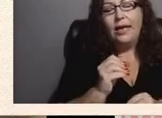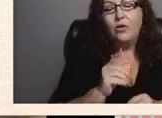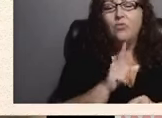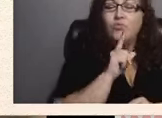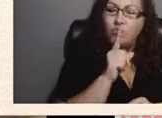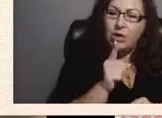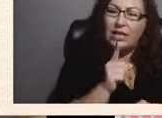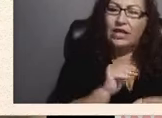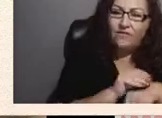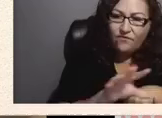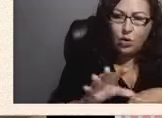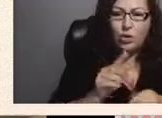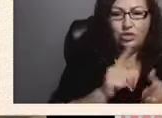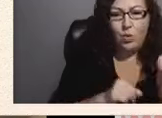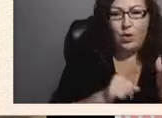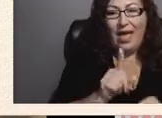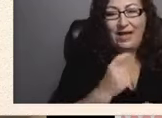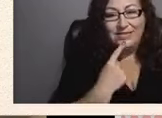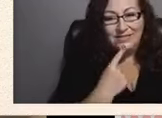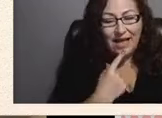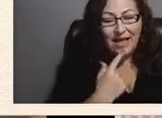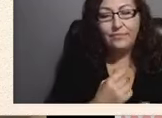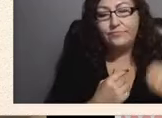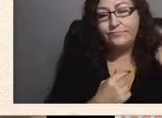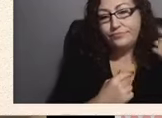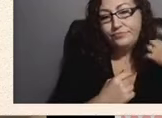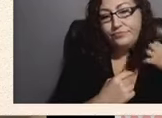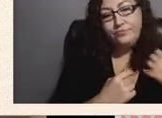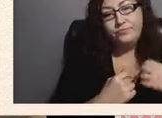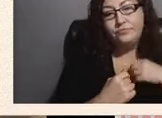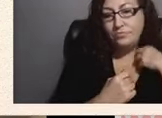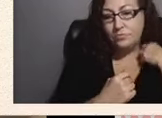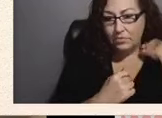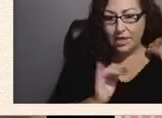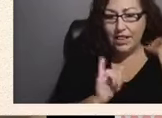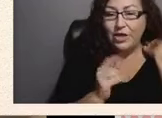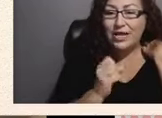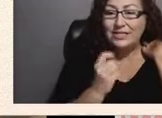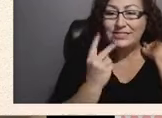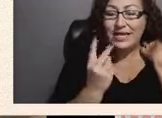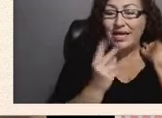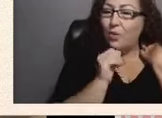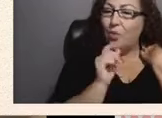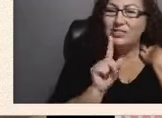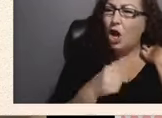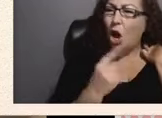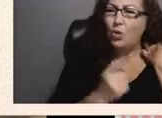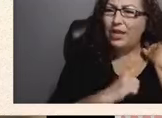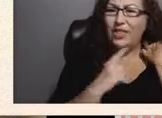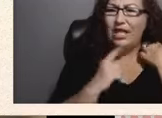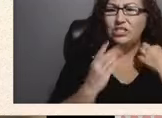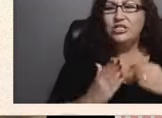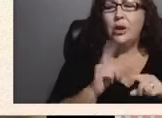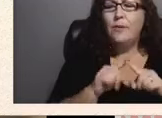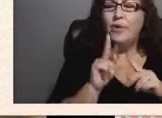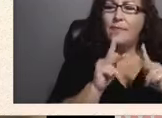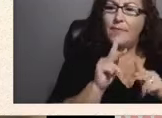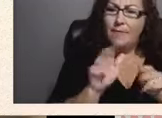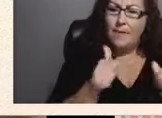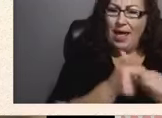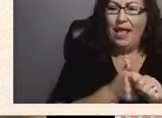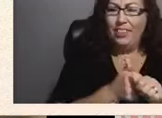influenced what they had to say. And as you could see, it wasn't just the legislators, but it's the people behind them. And